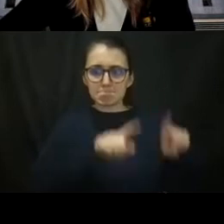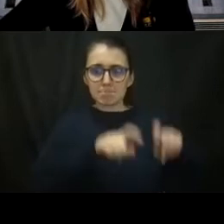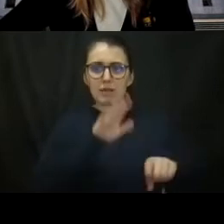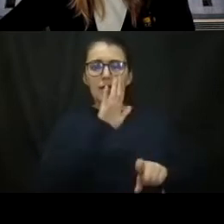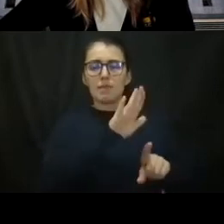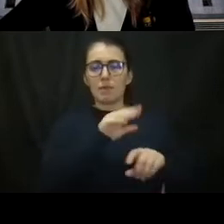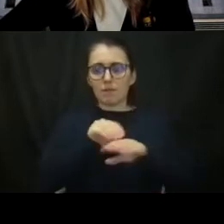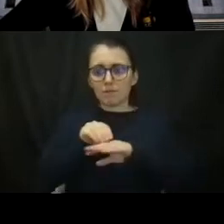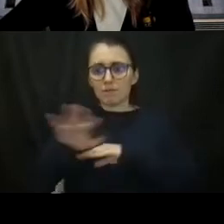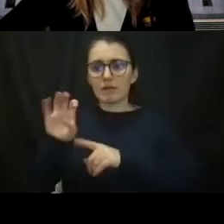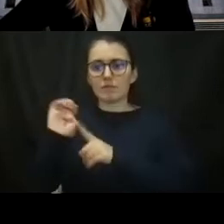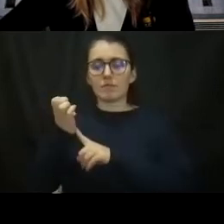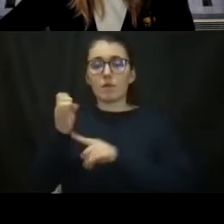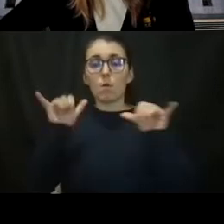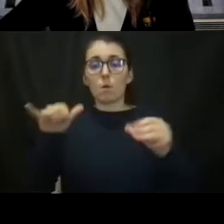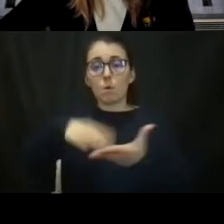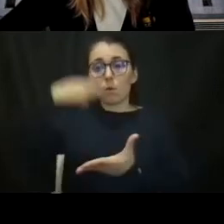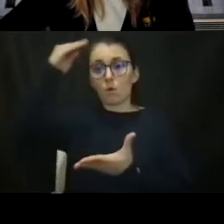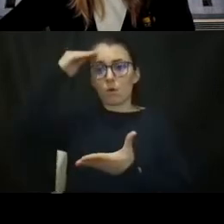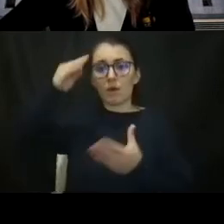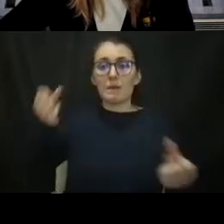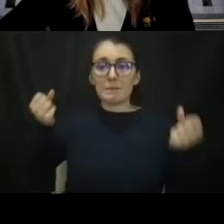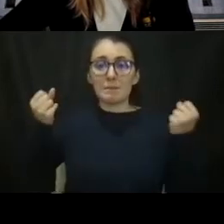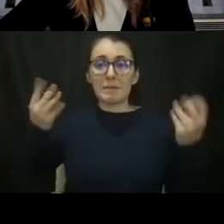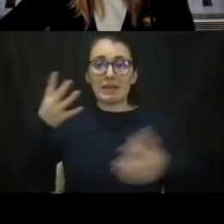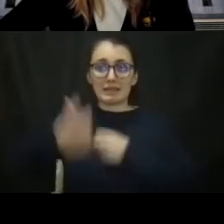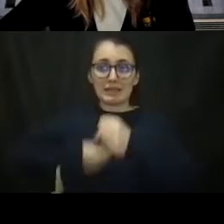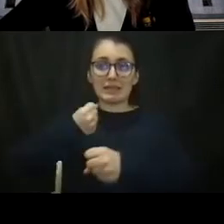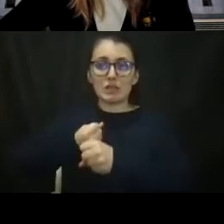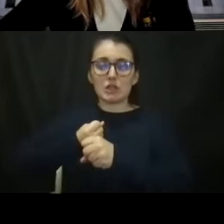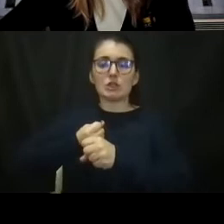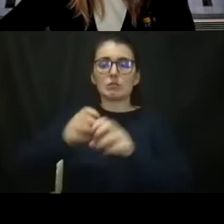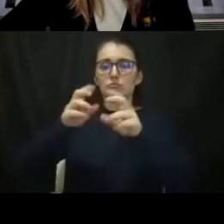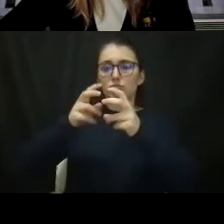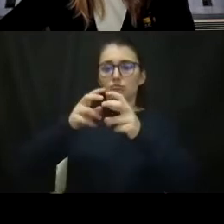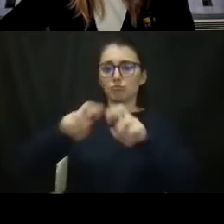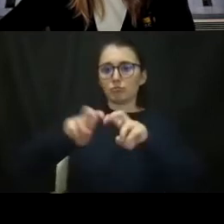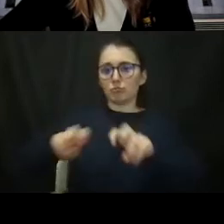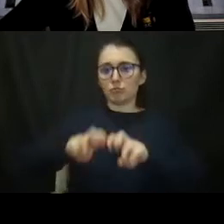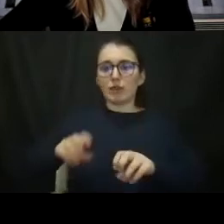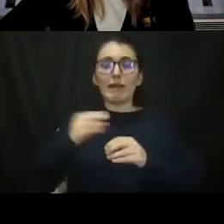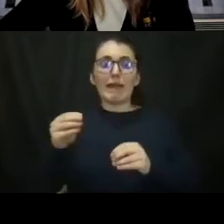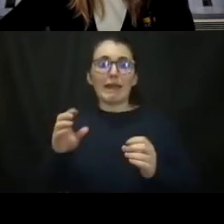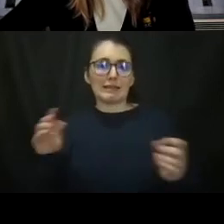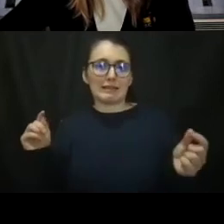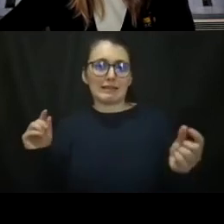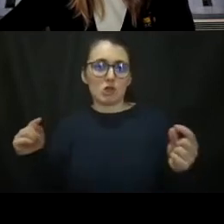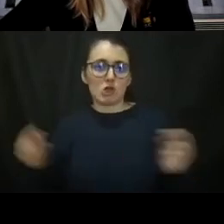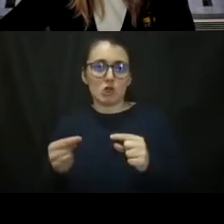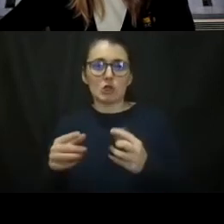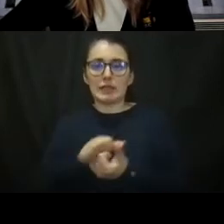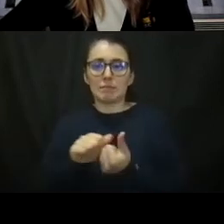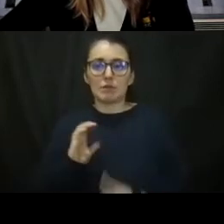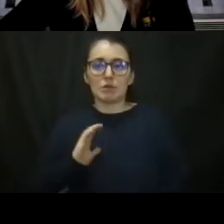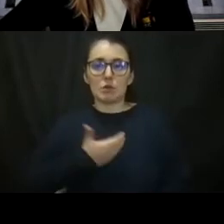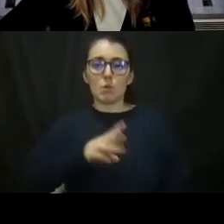learned that styrofoam can take centuries to decompose and often pollutes our waterways. The students had an idea